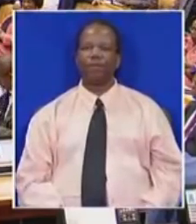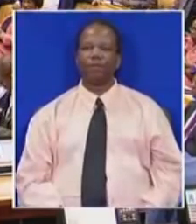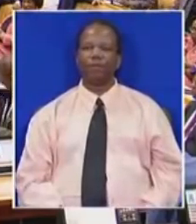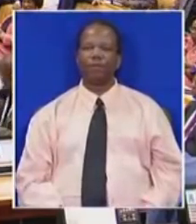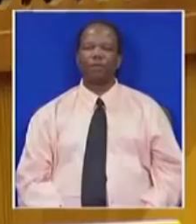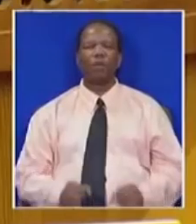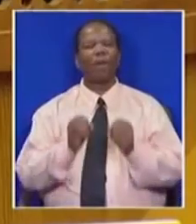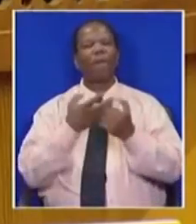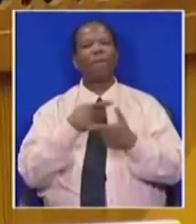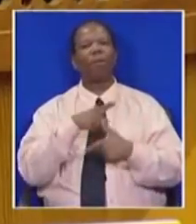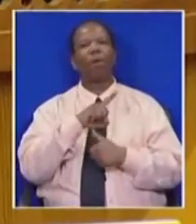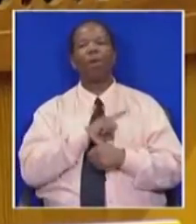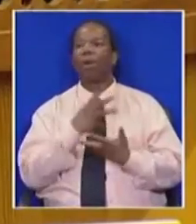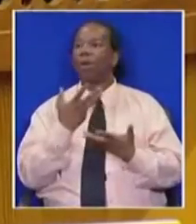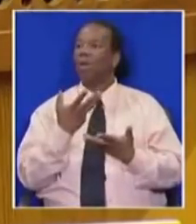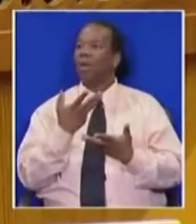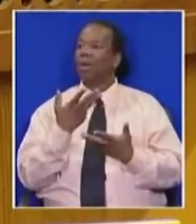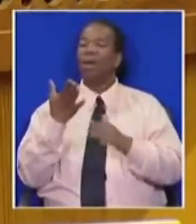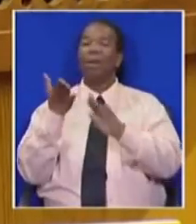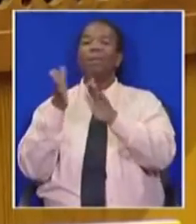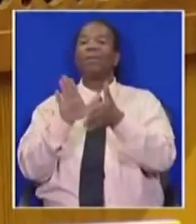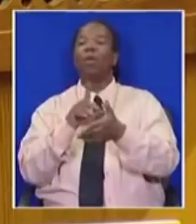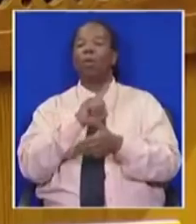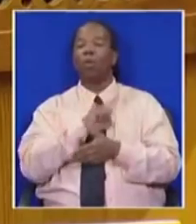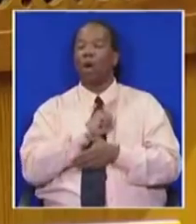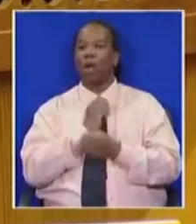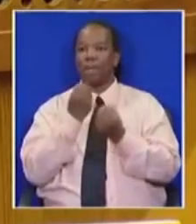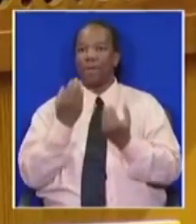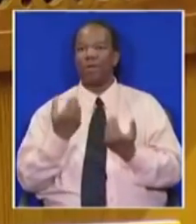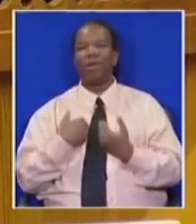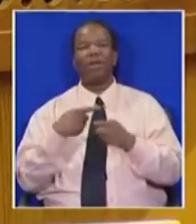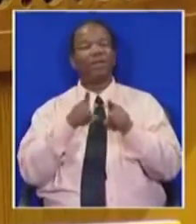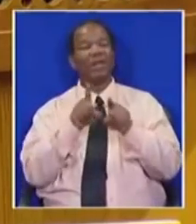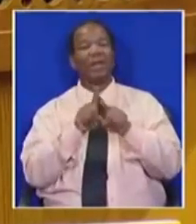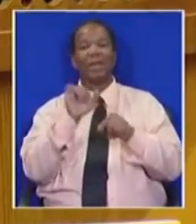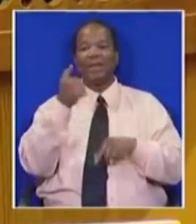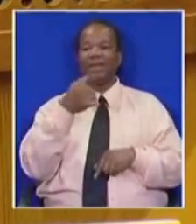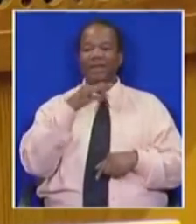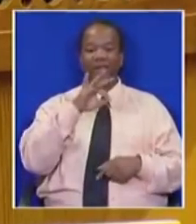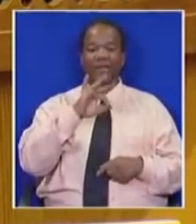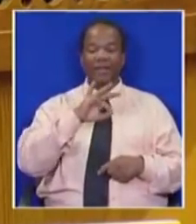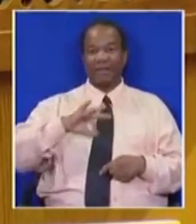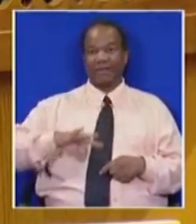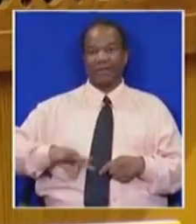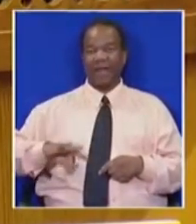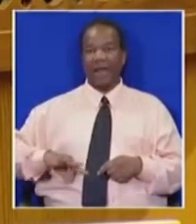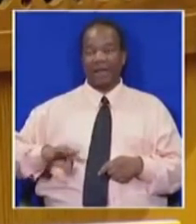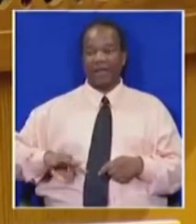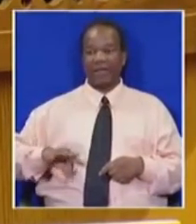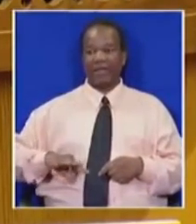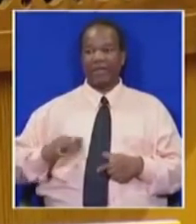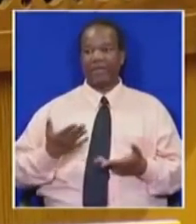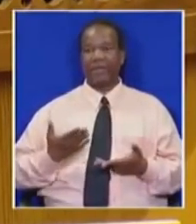There are many reasons why it happened, but we also know that public sector salaries that reward